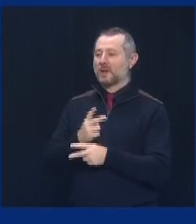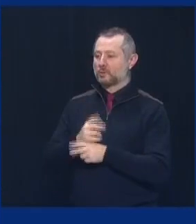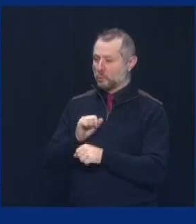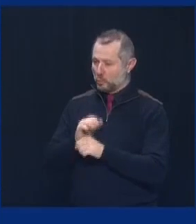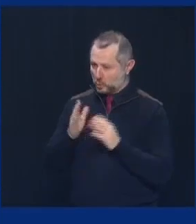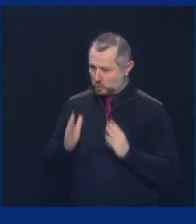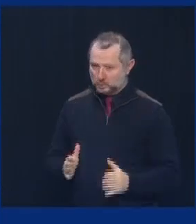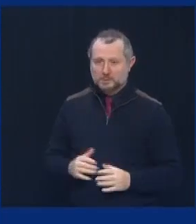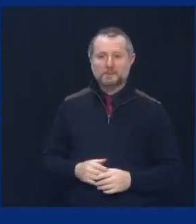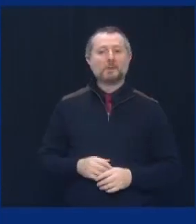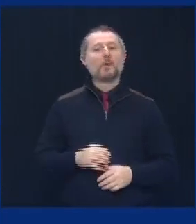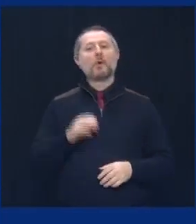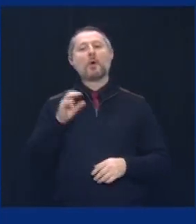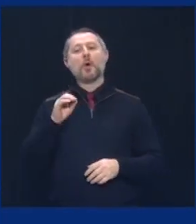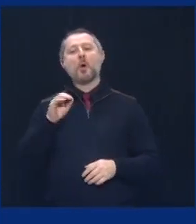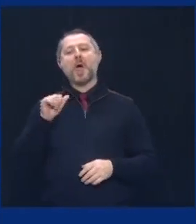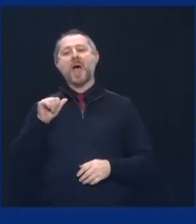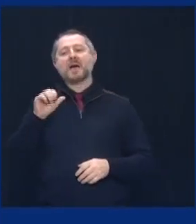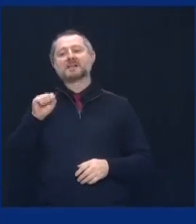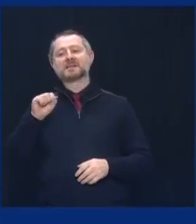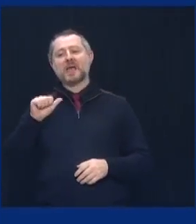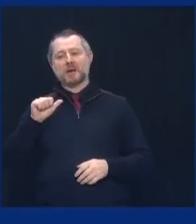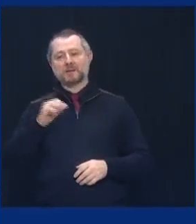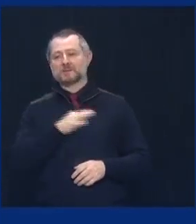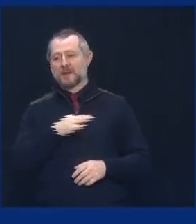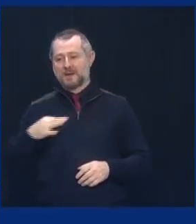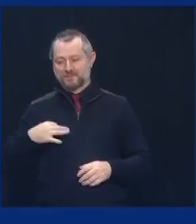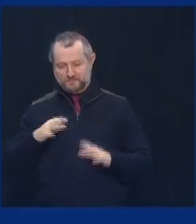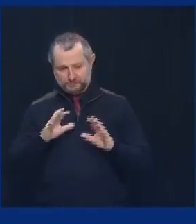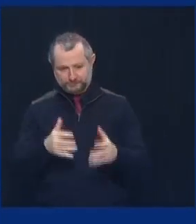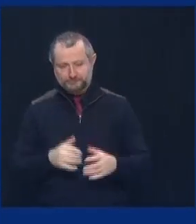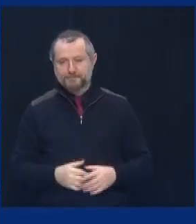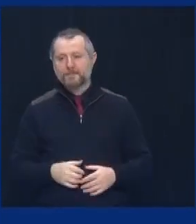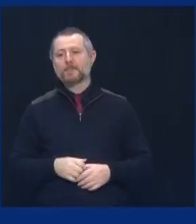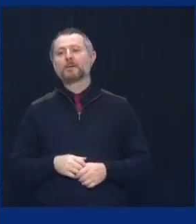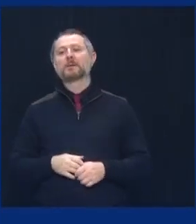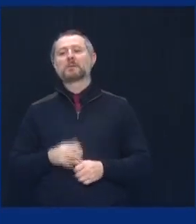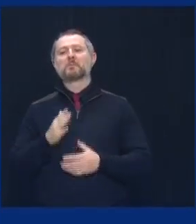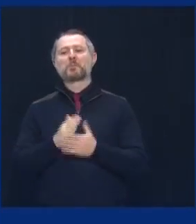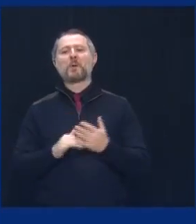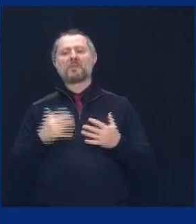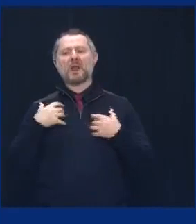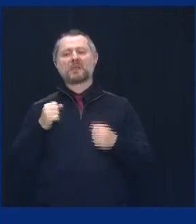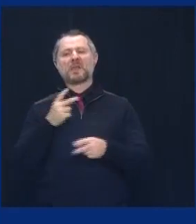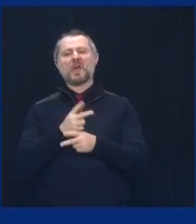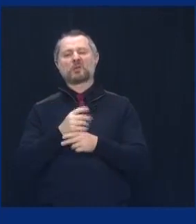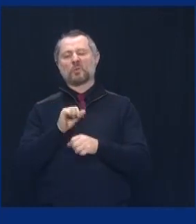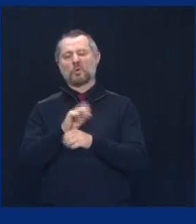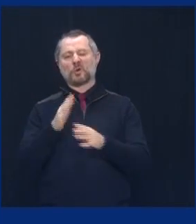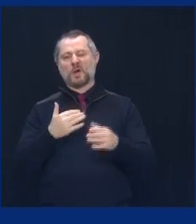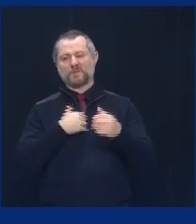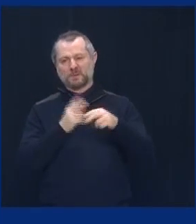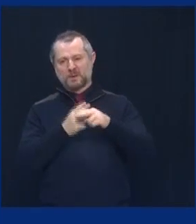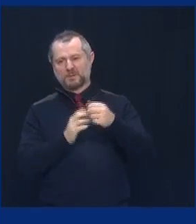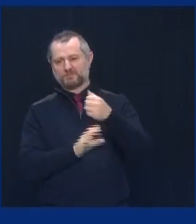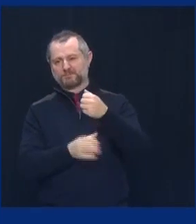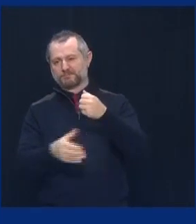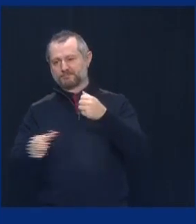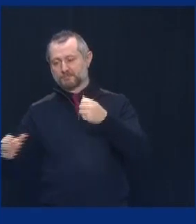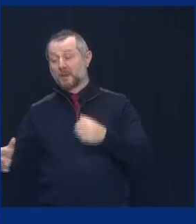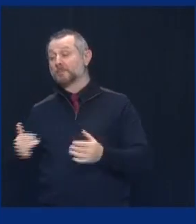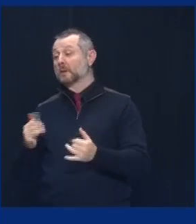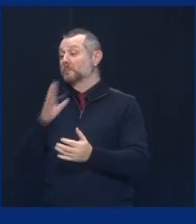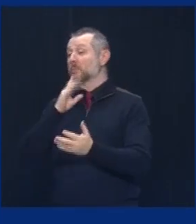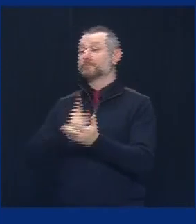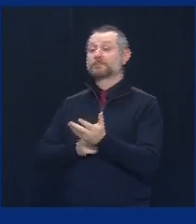OASIS staff will also fall into the healthcare worker definition. Governor, if you look in the total, there's about 1.5 million in the